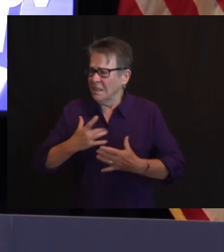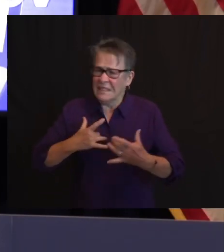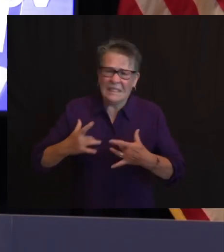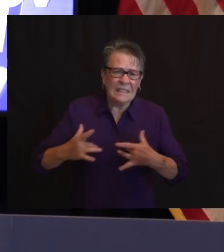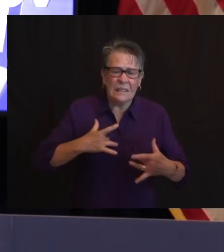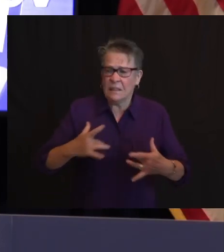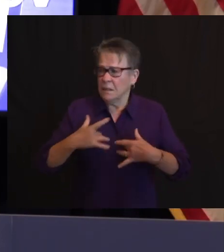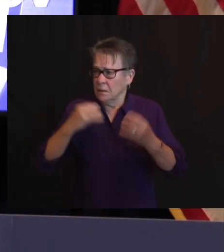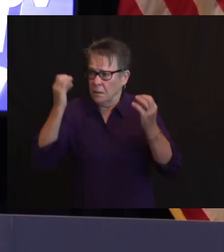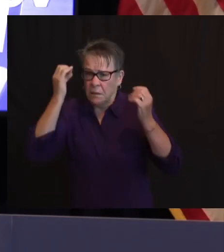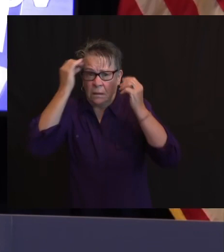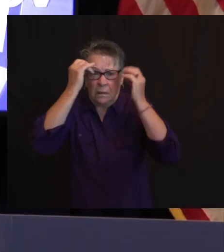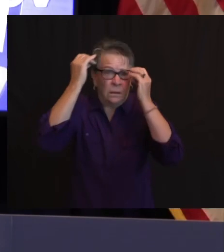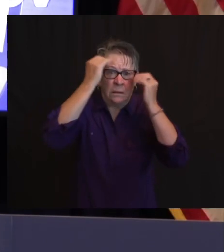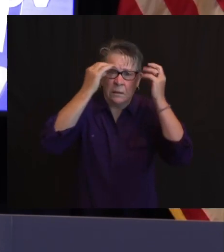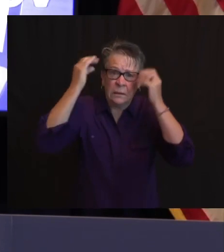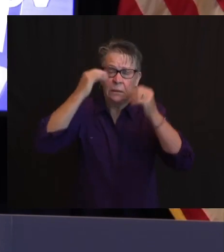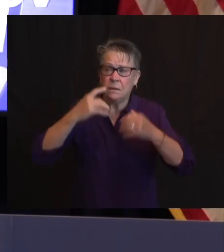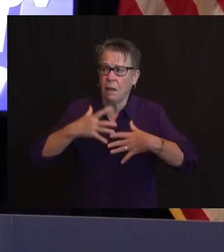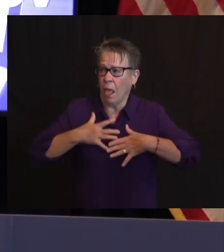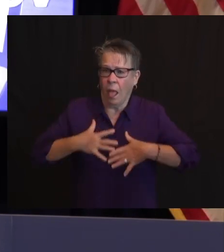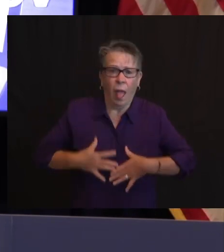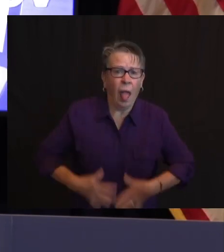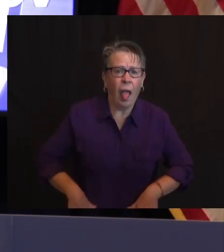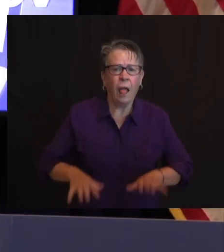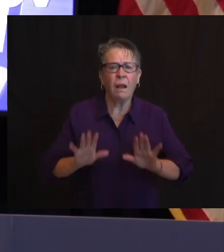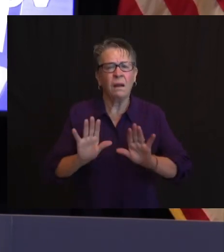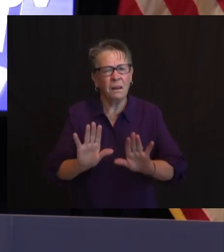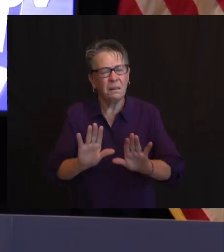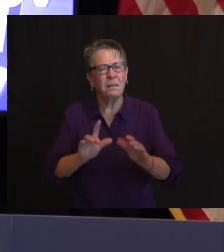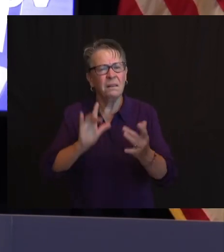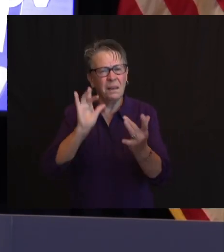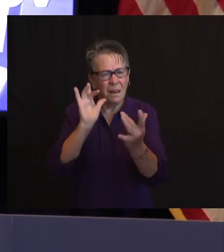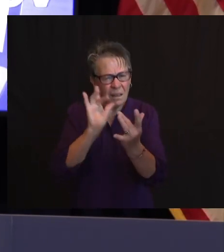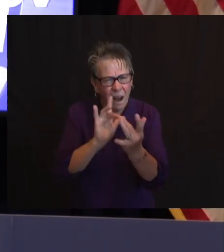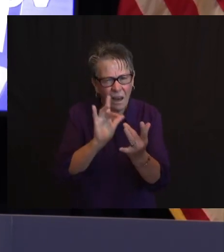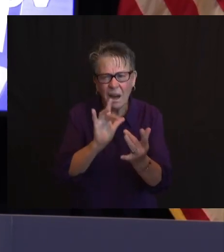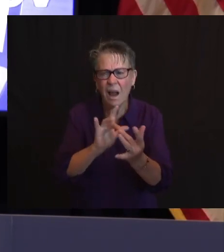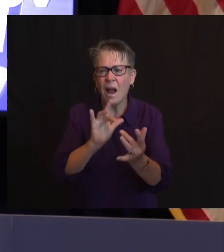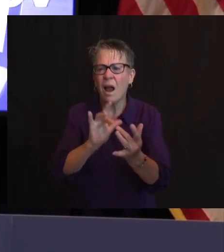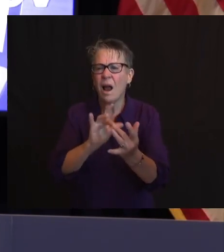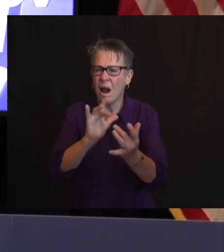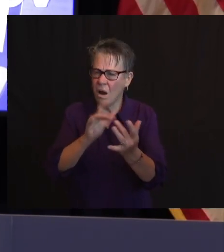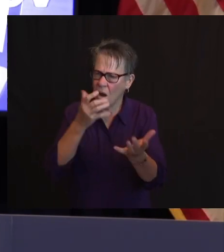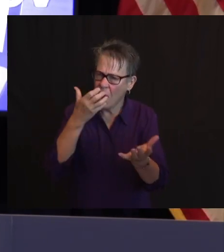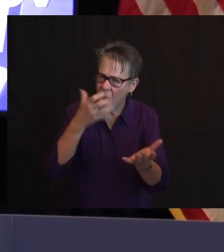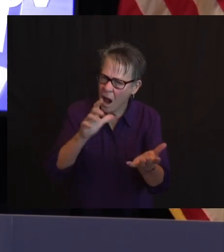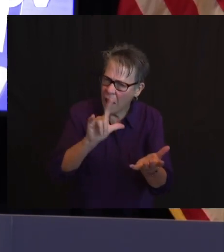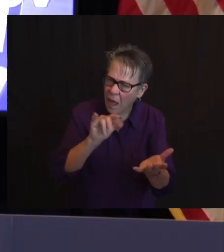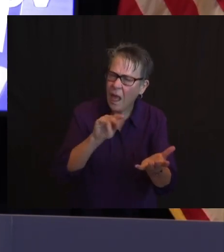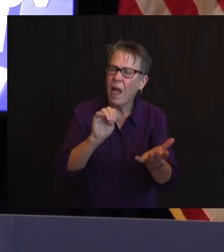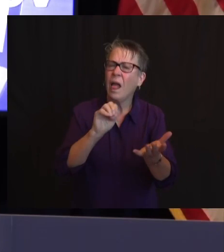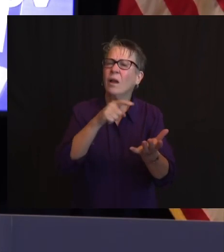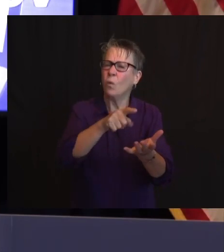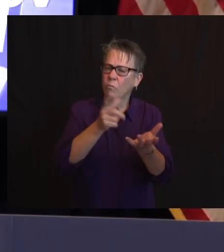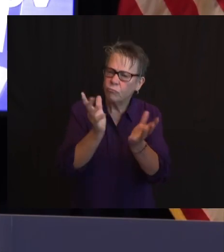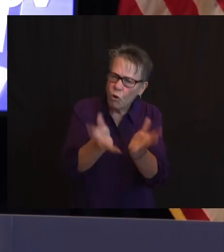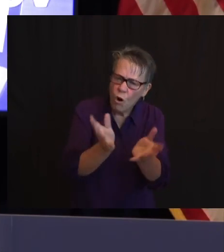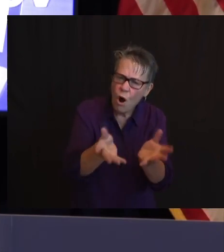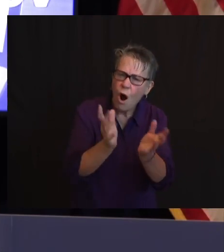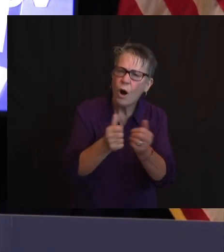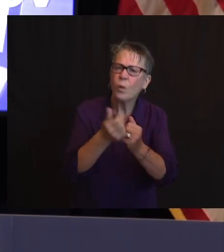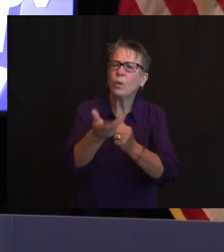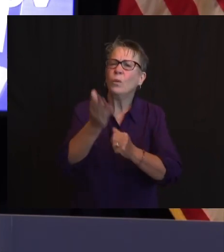866-202-HELP, H-E-L-P. Now, moving on to my daily report, as the governor shared, our hospitals reported